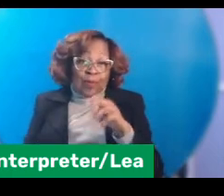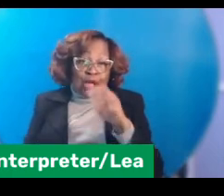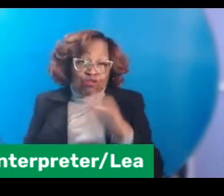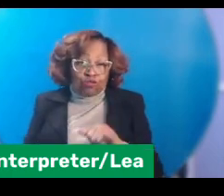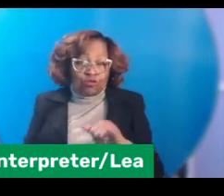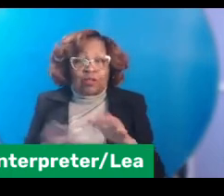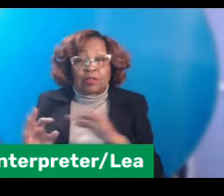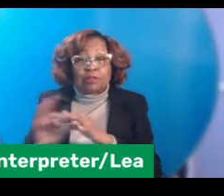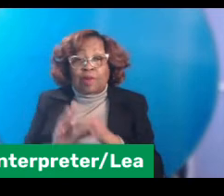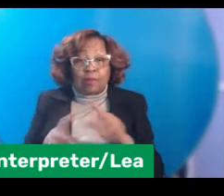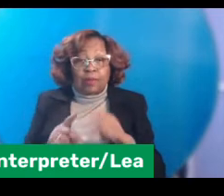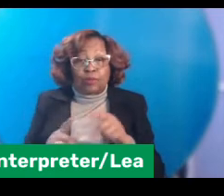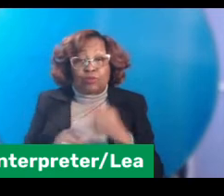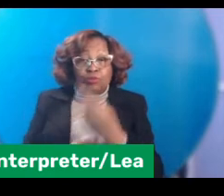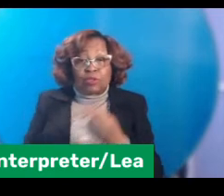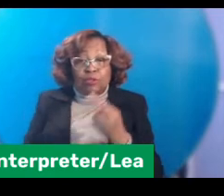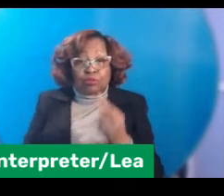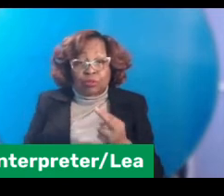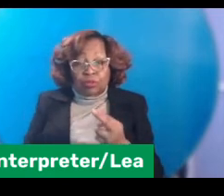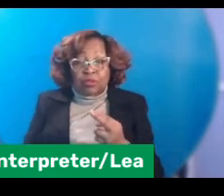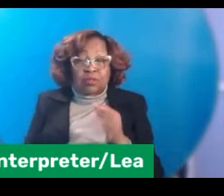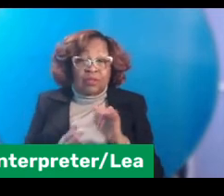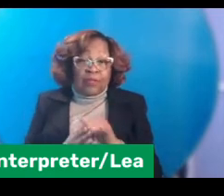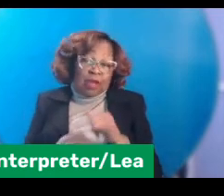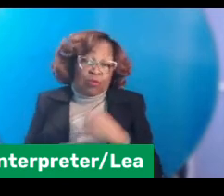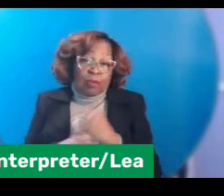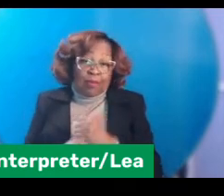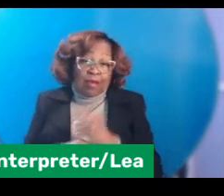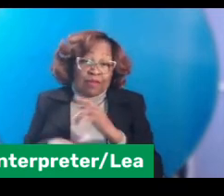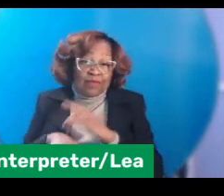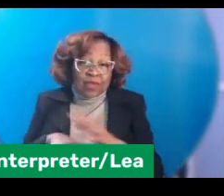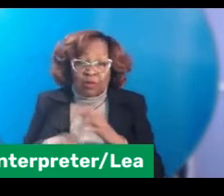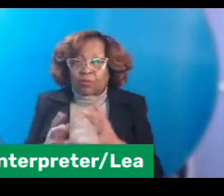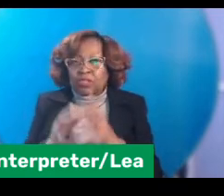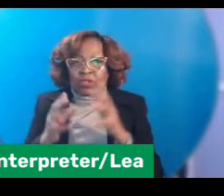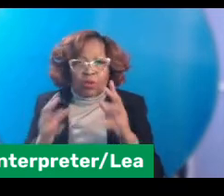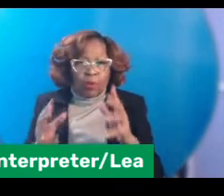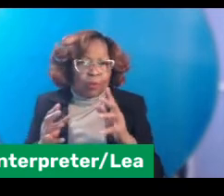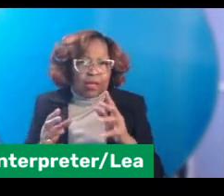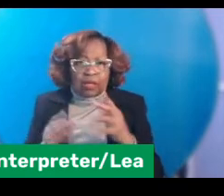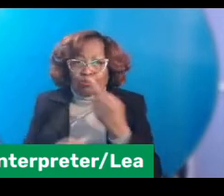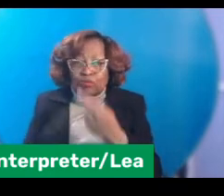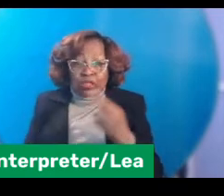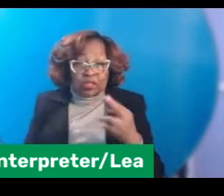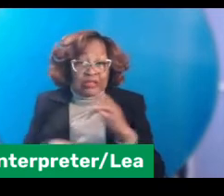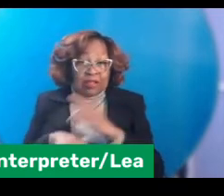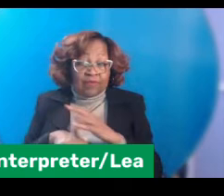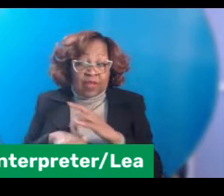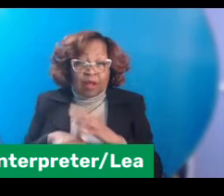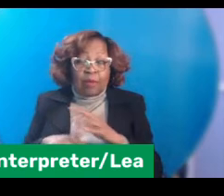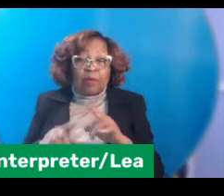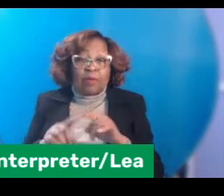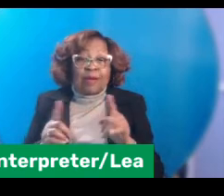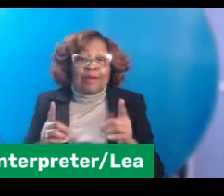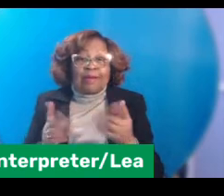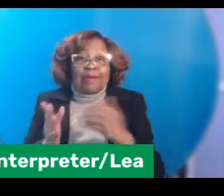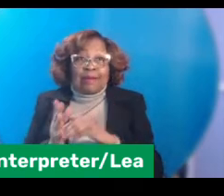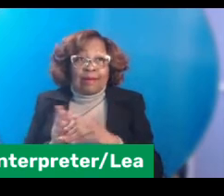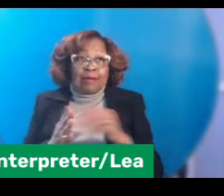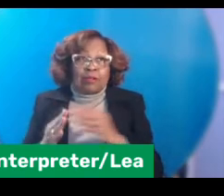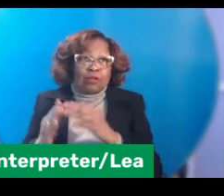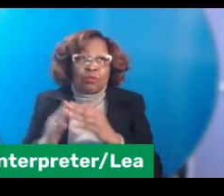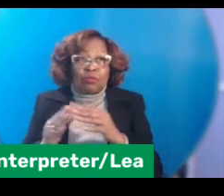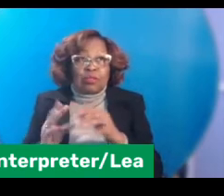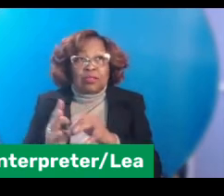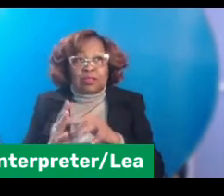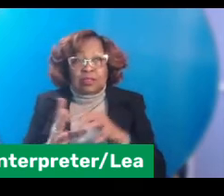just resources that were made available. There were so many resources available, but again, our community is disconnected